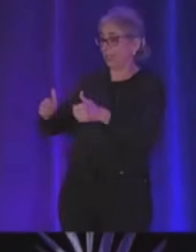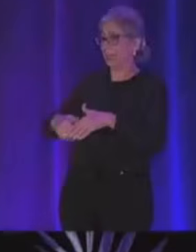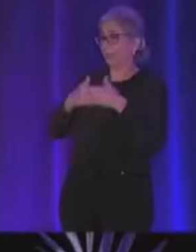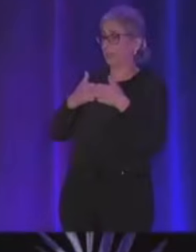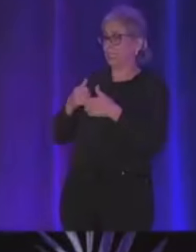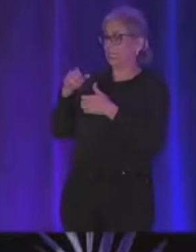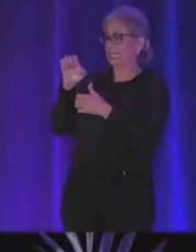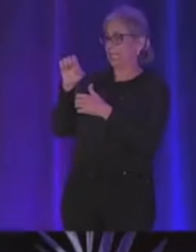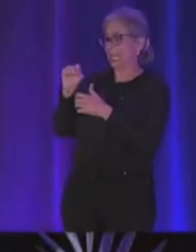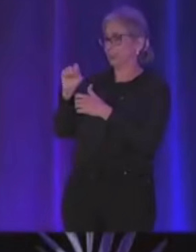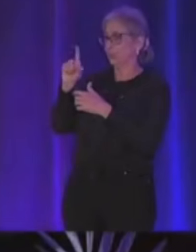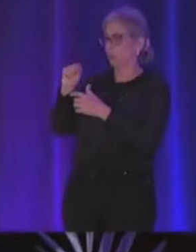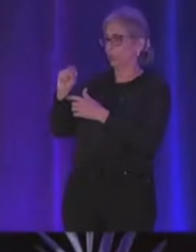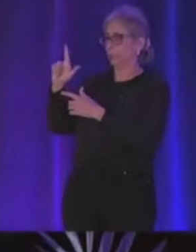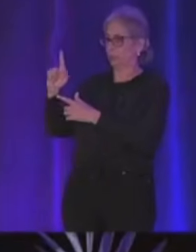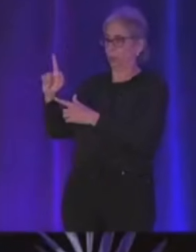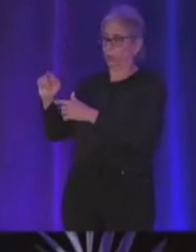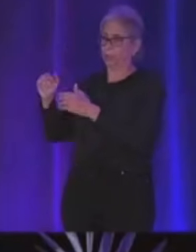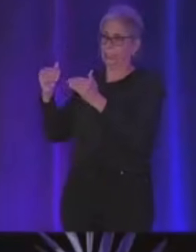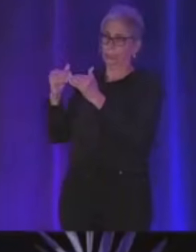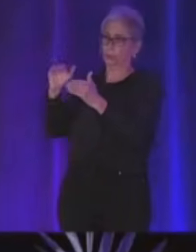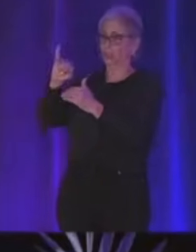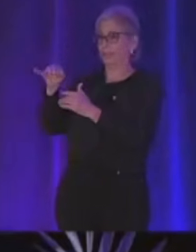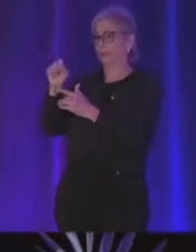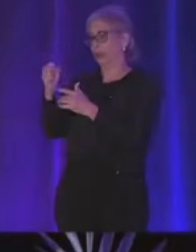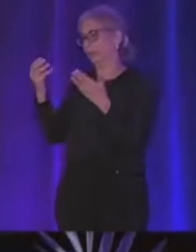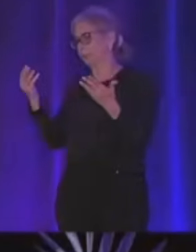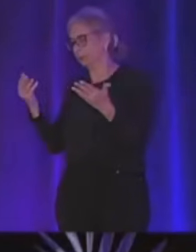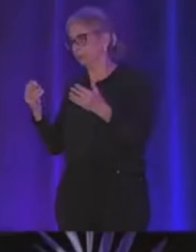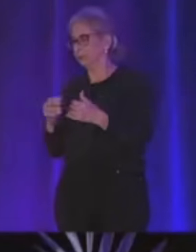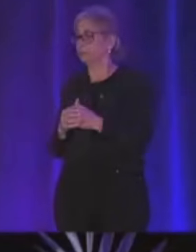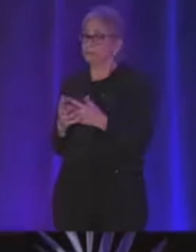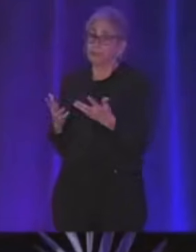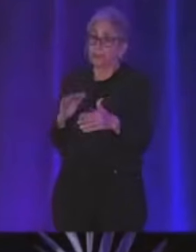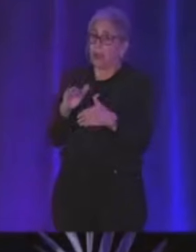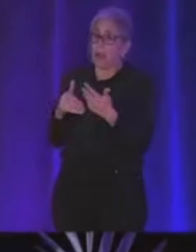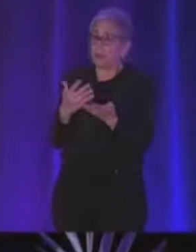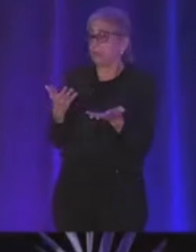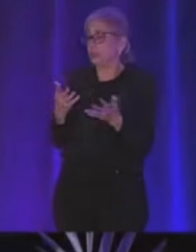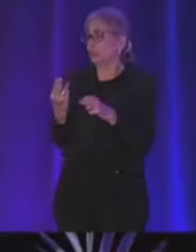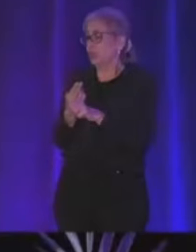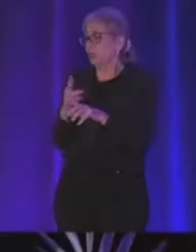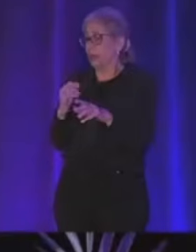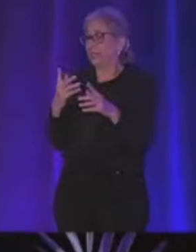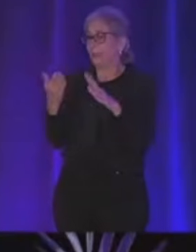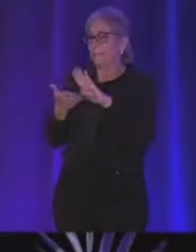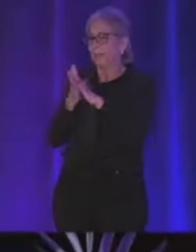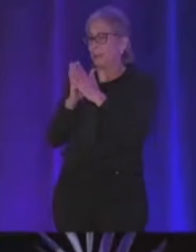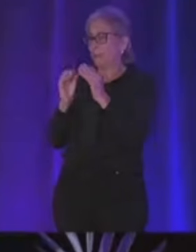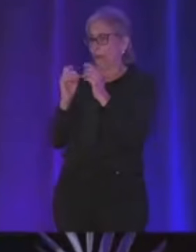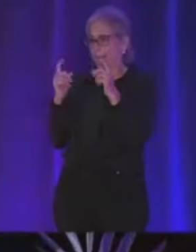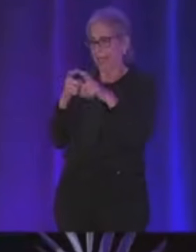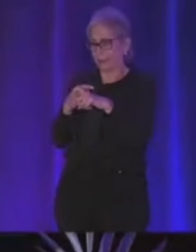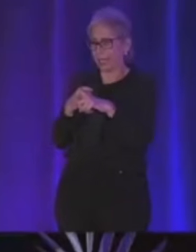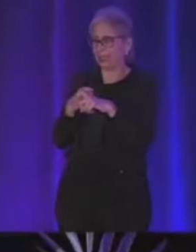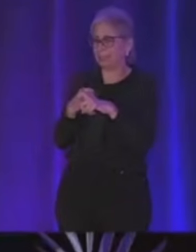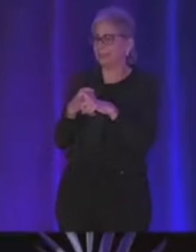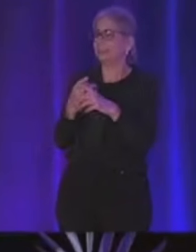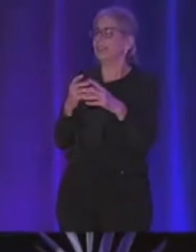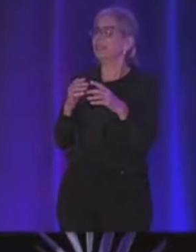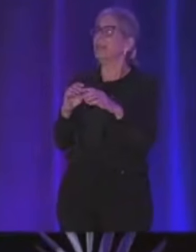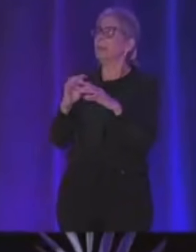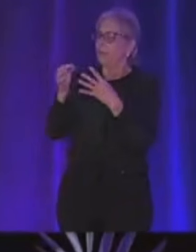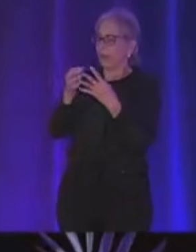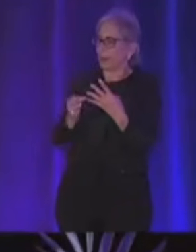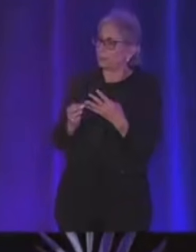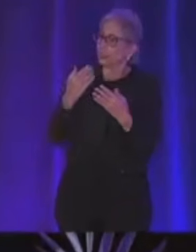2021, that edition of JavaScript. All reasonable stuff so far, right? Let's make it more complicated. All right, so a few more compiler options, optional but